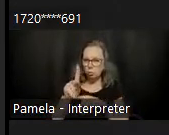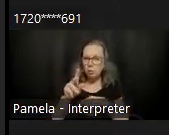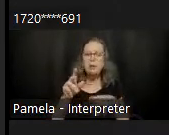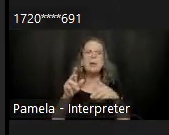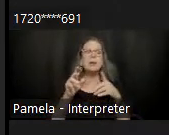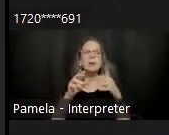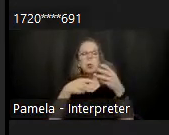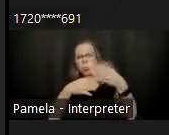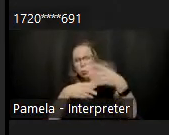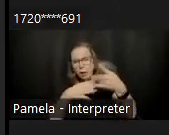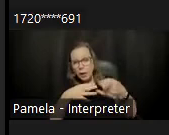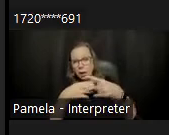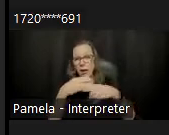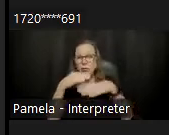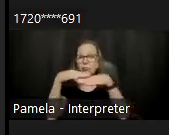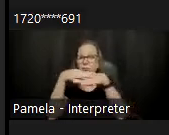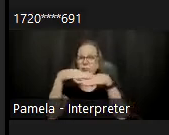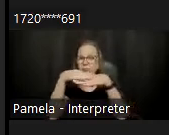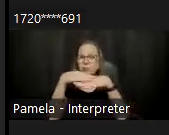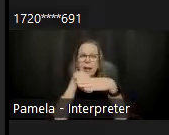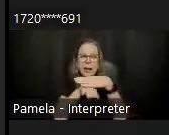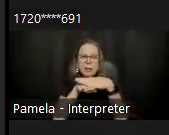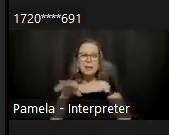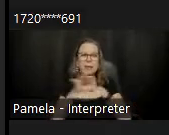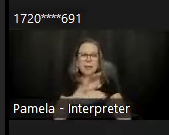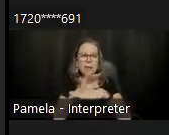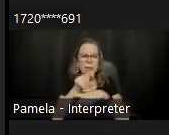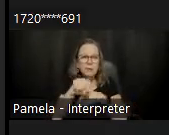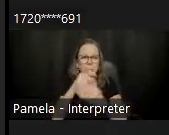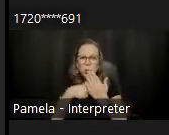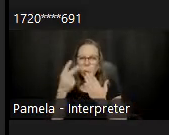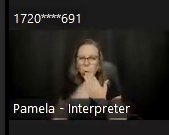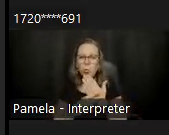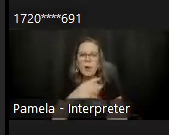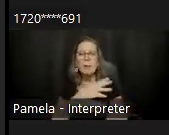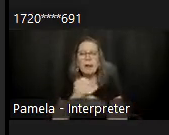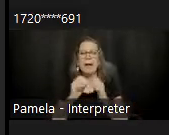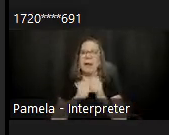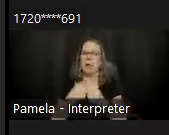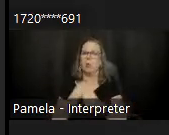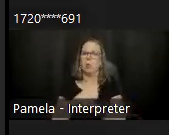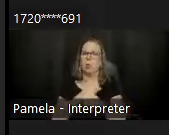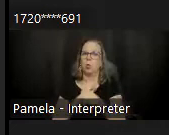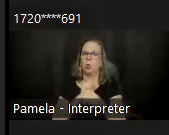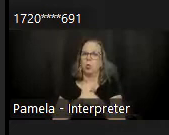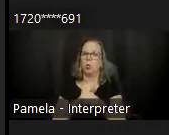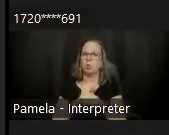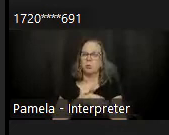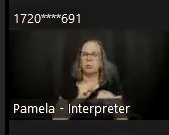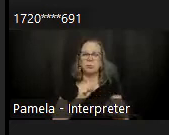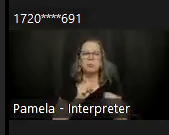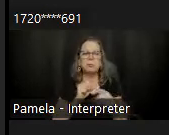we scroll down a brief overview of the Access and Functional Needs program and how we work to make